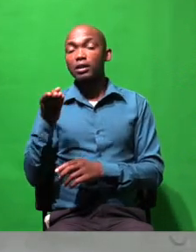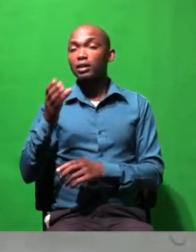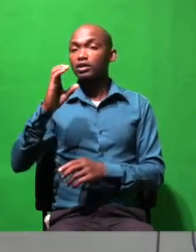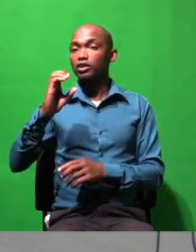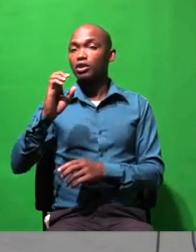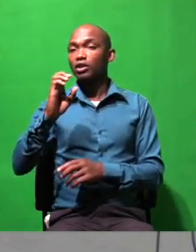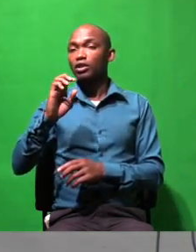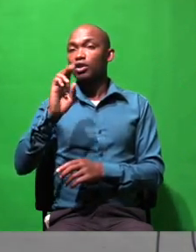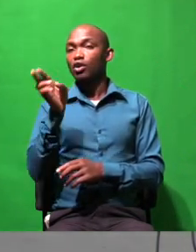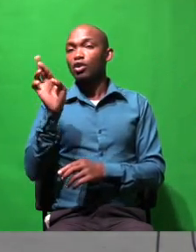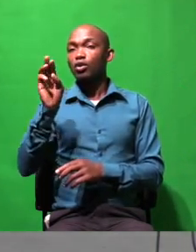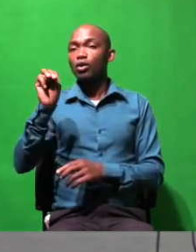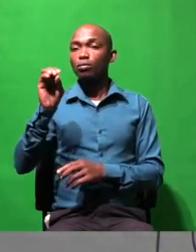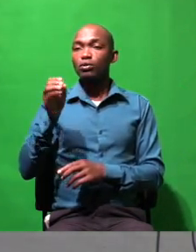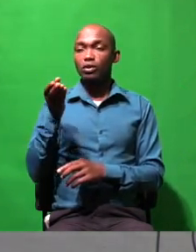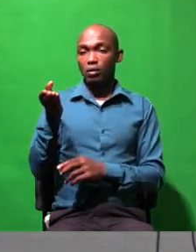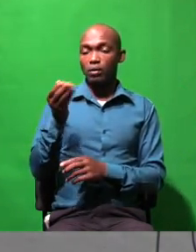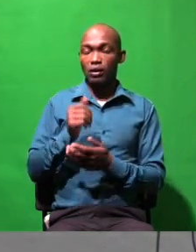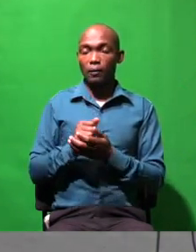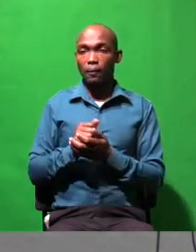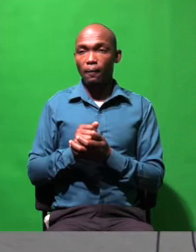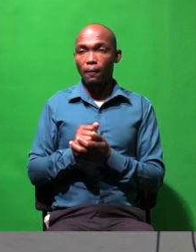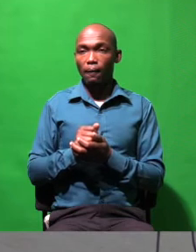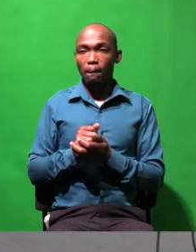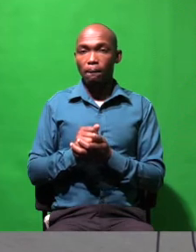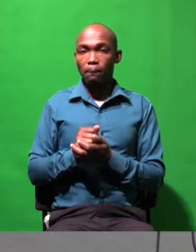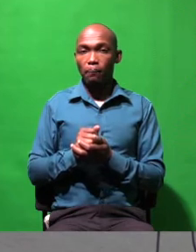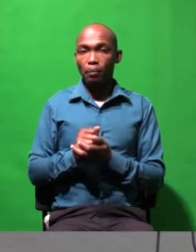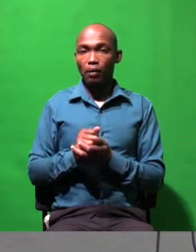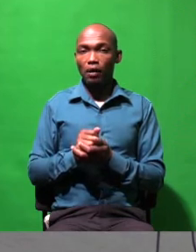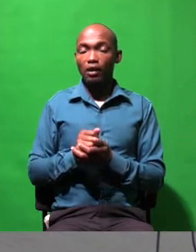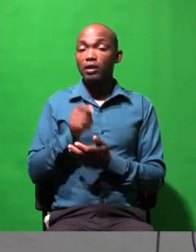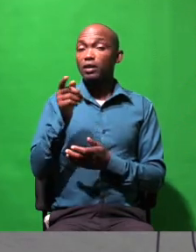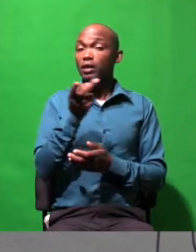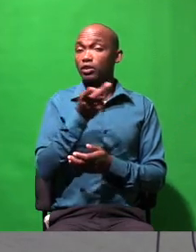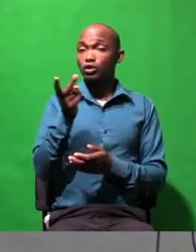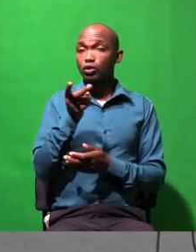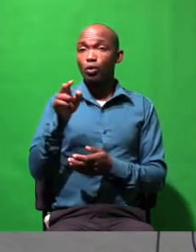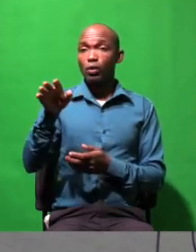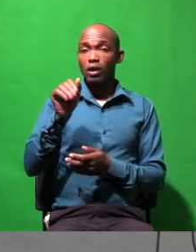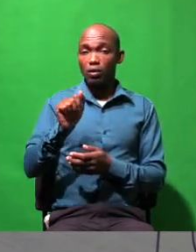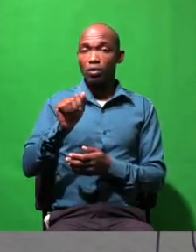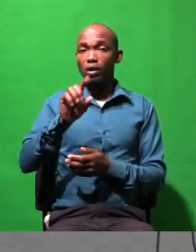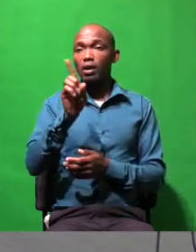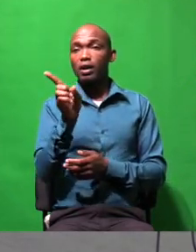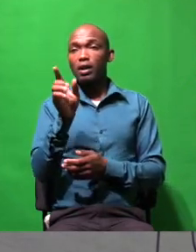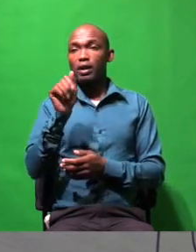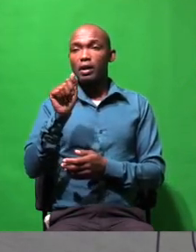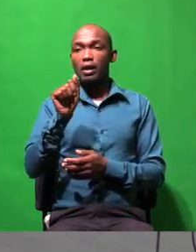will come here. So this one we may call a gamete.